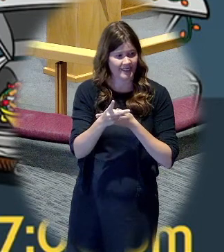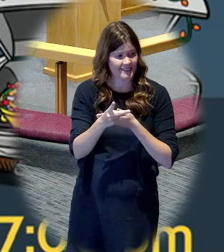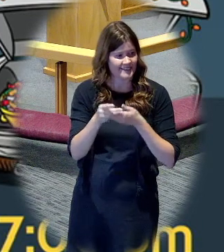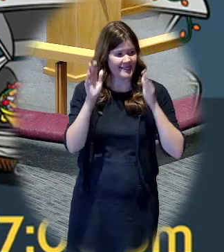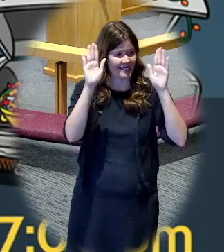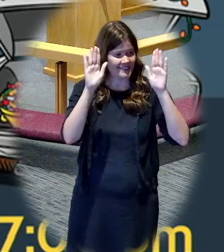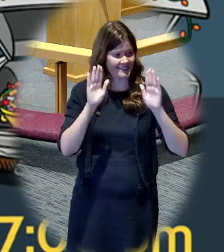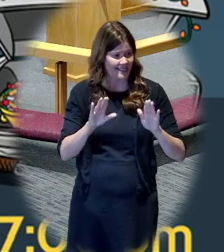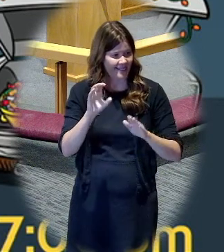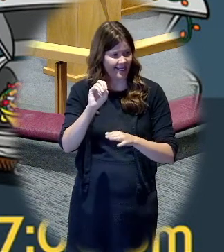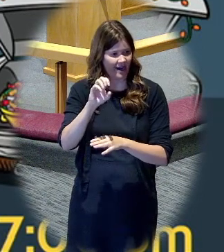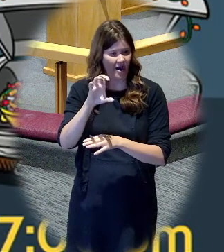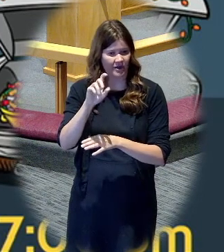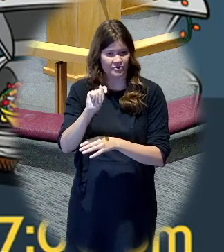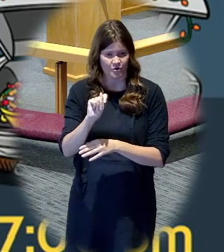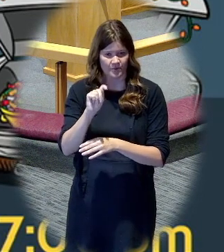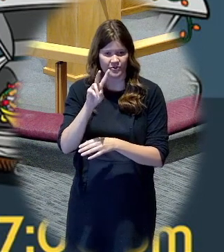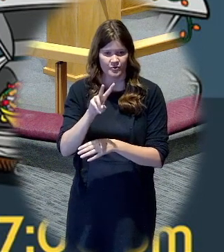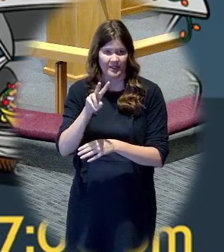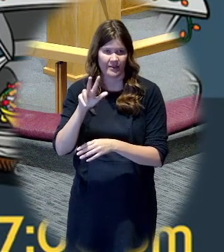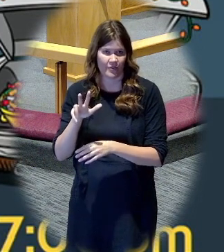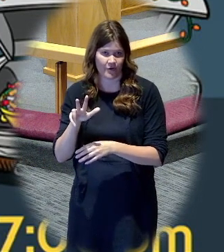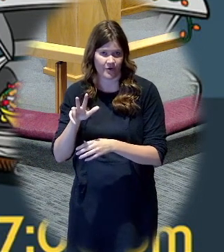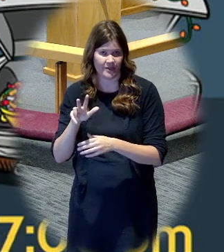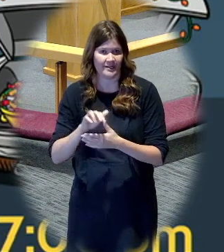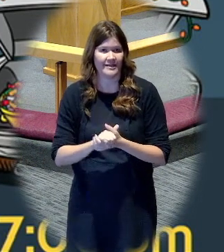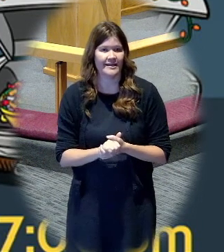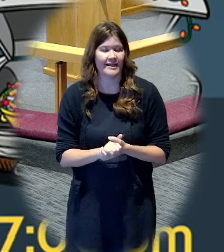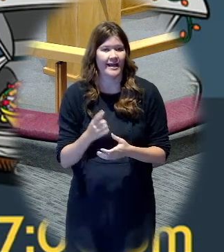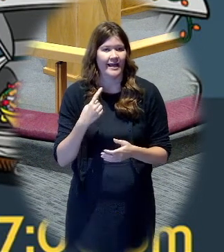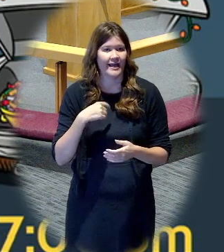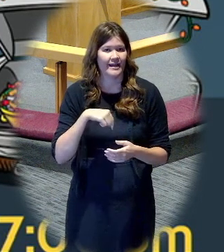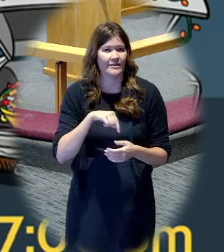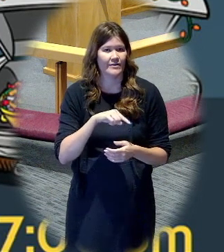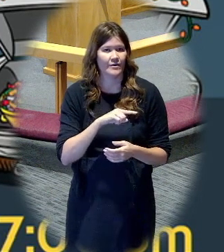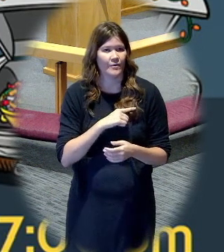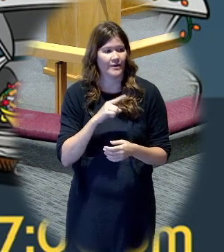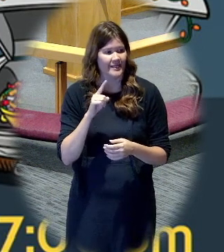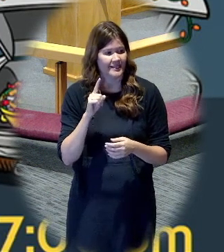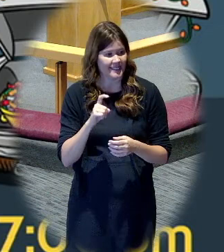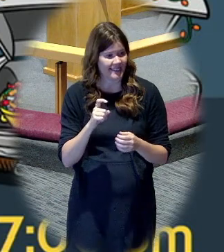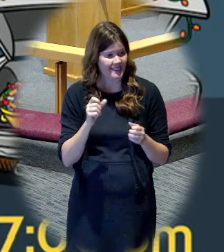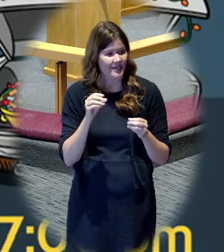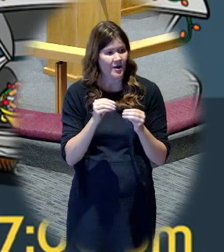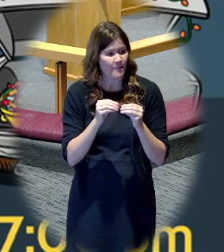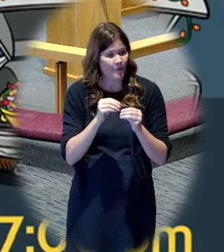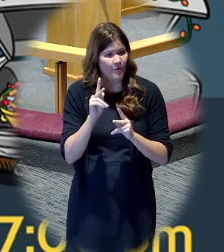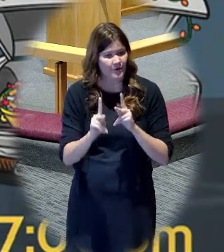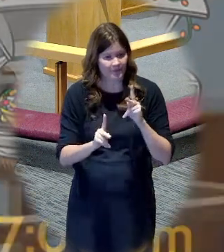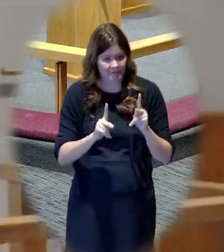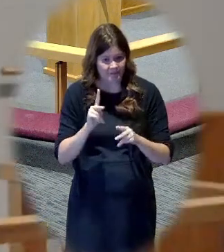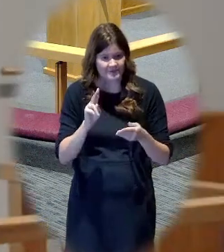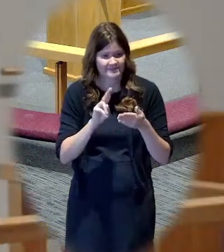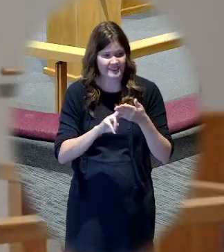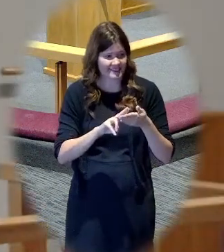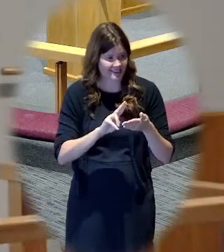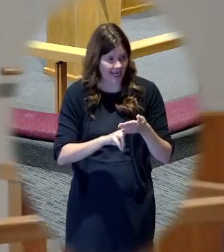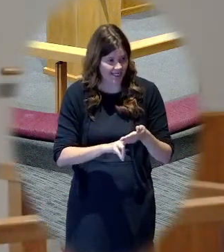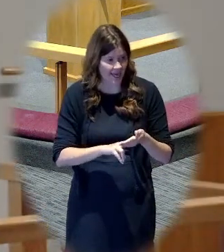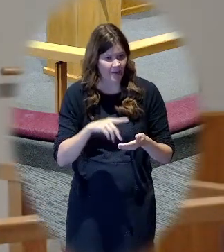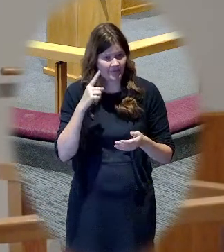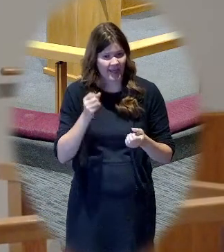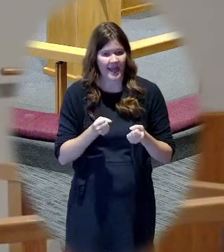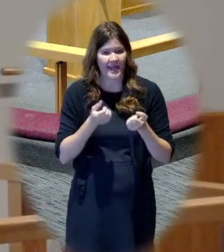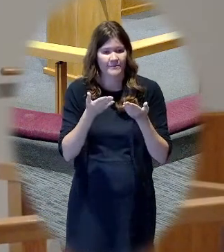Sunday, October 23rd. And we need more trunks. We have a few out there, and we thank you